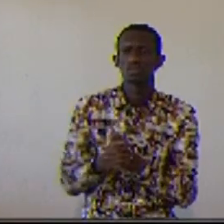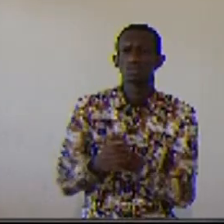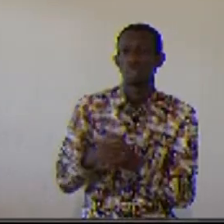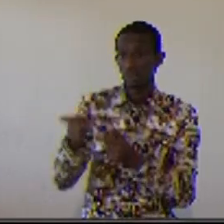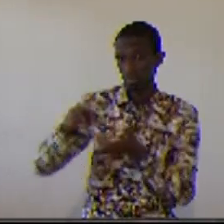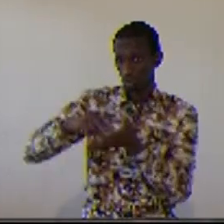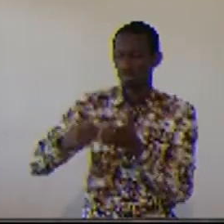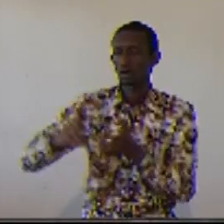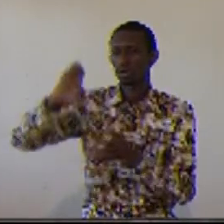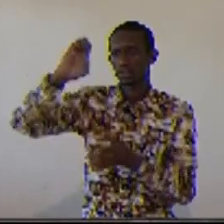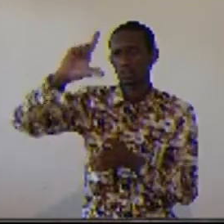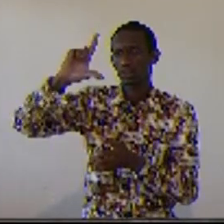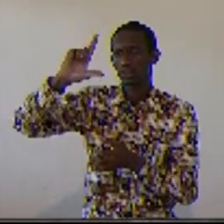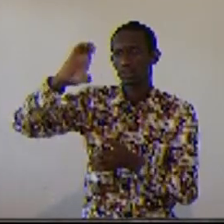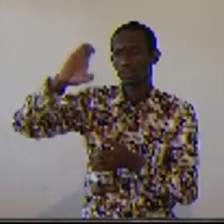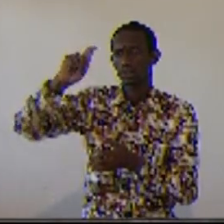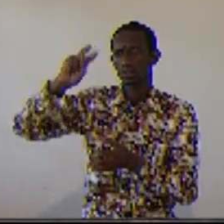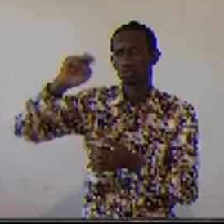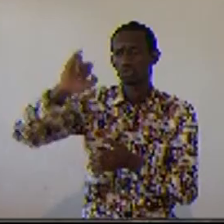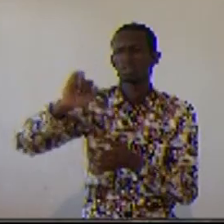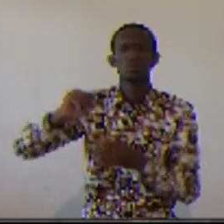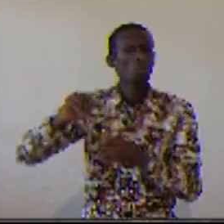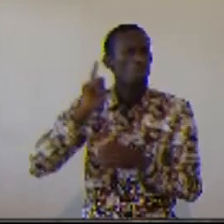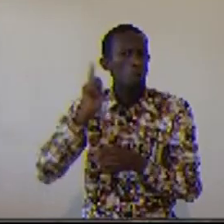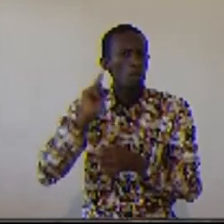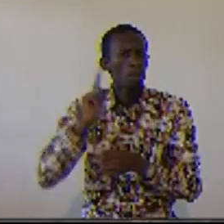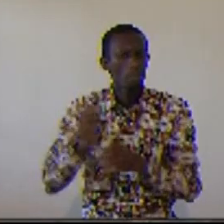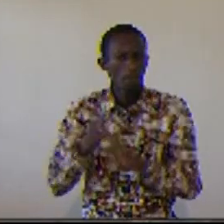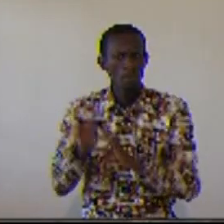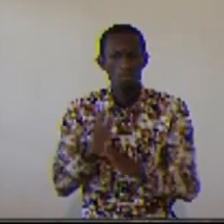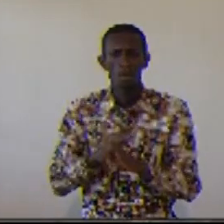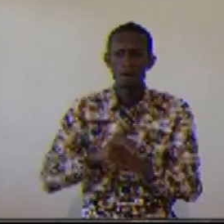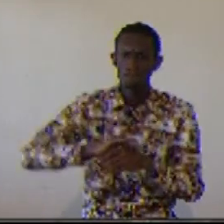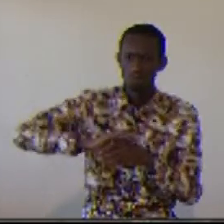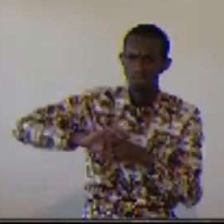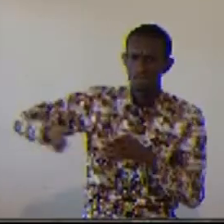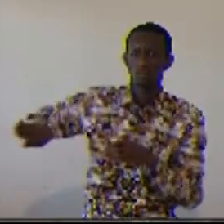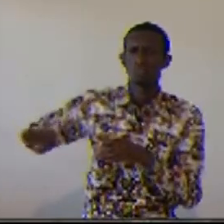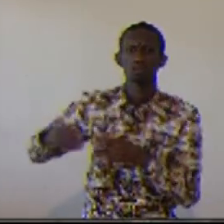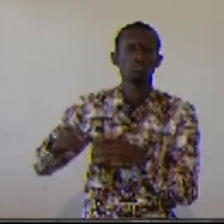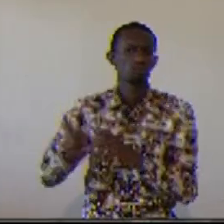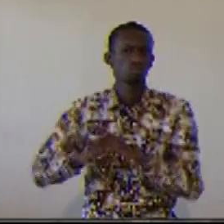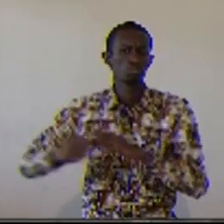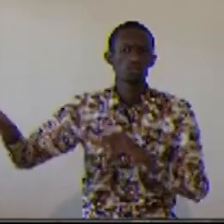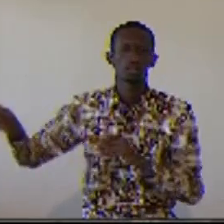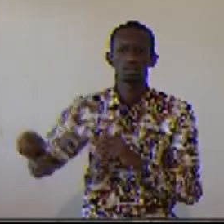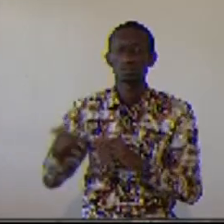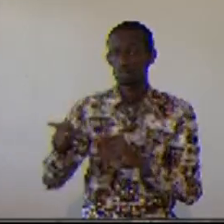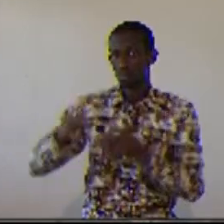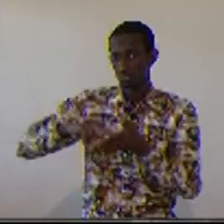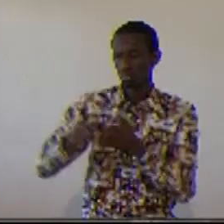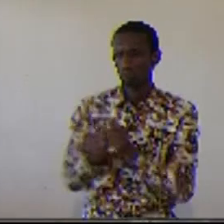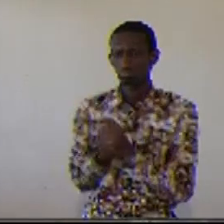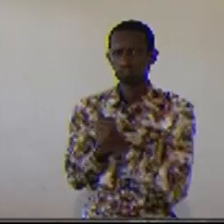away. If you have electron with electron donating group here, it means it pushes the electron.